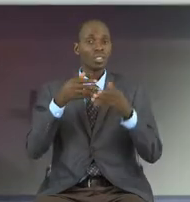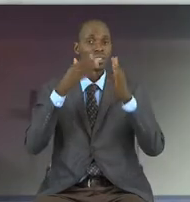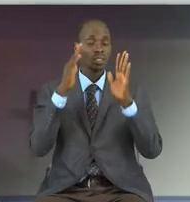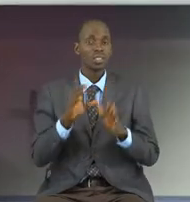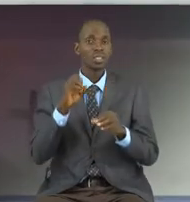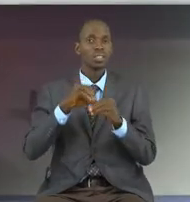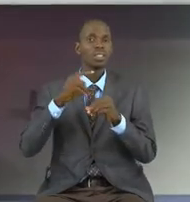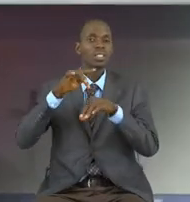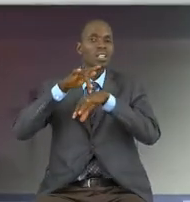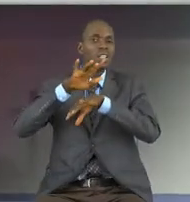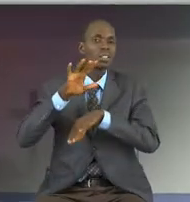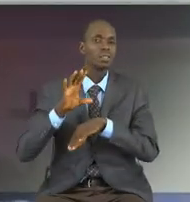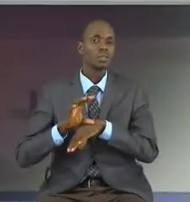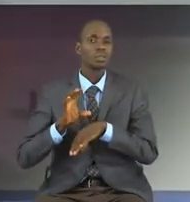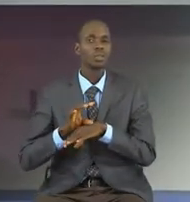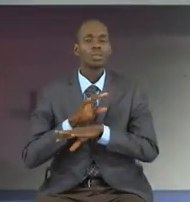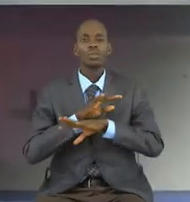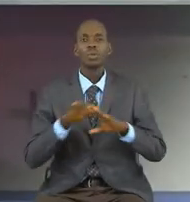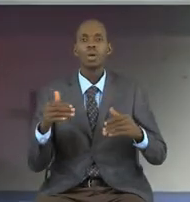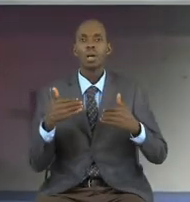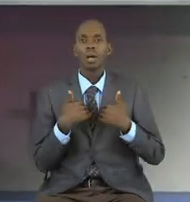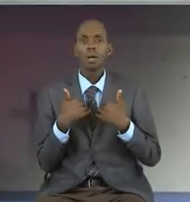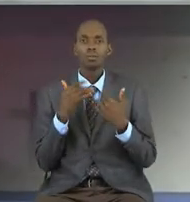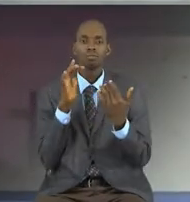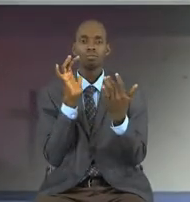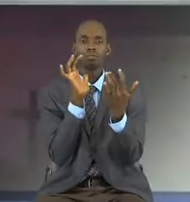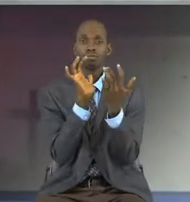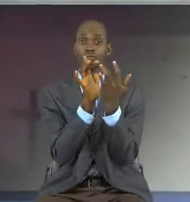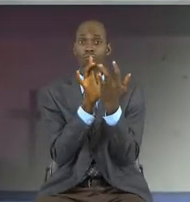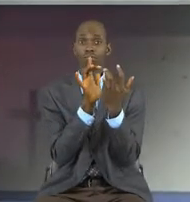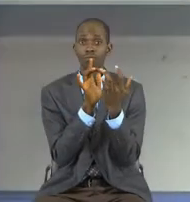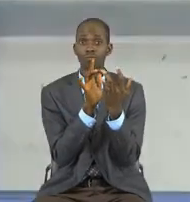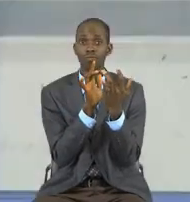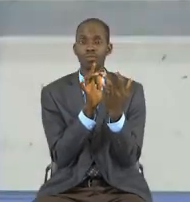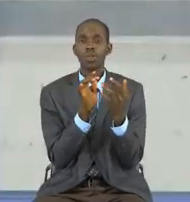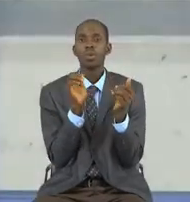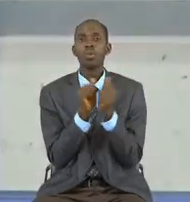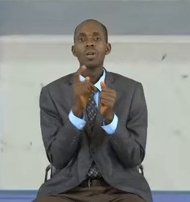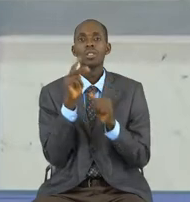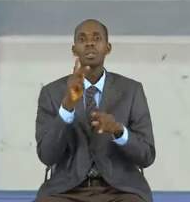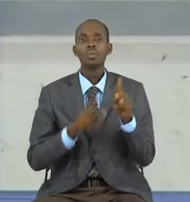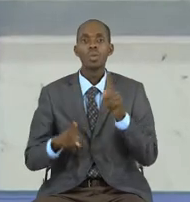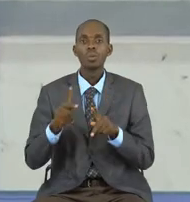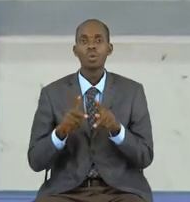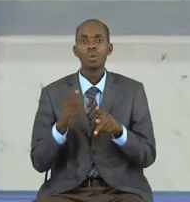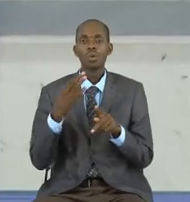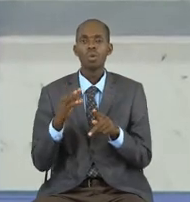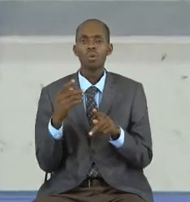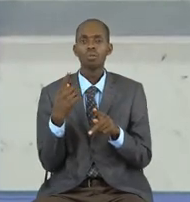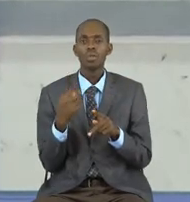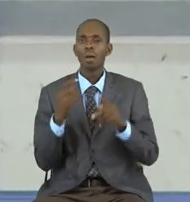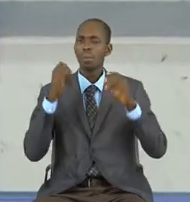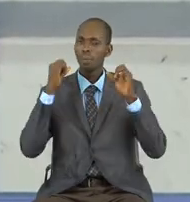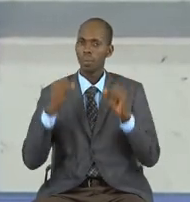church, they didn't have contact with people of the powers that were.